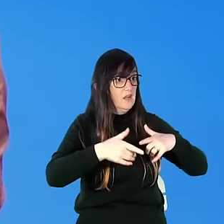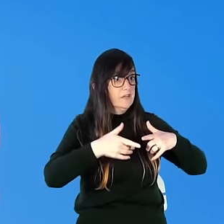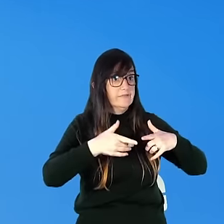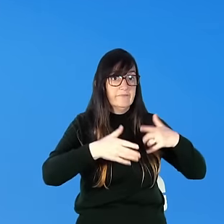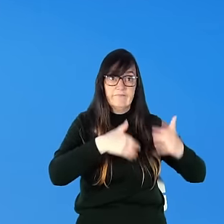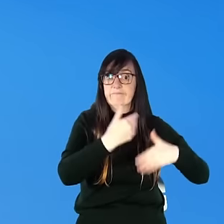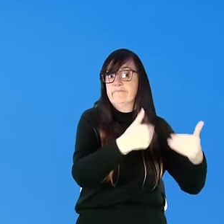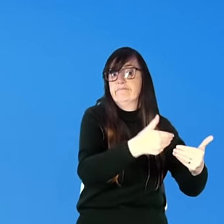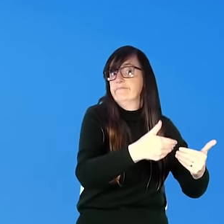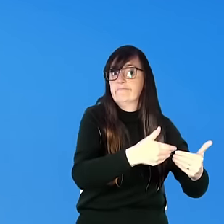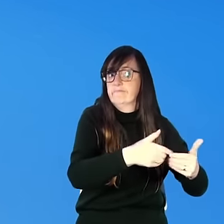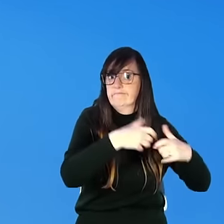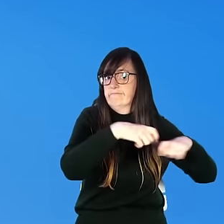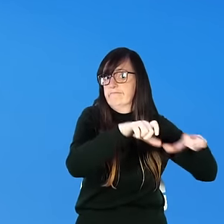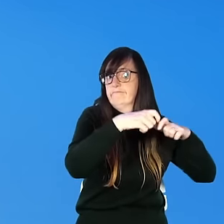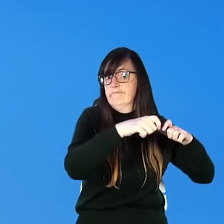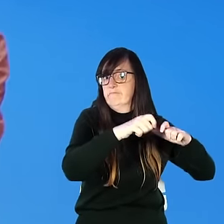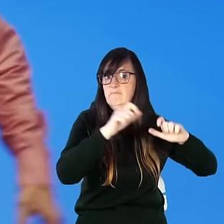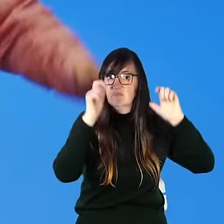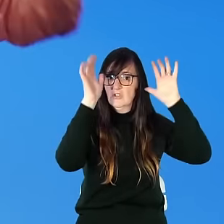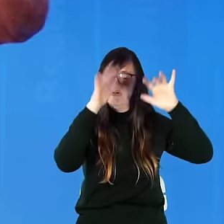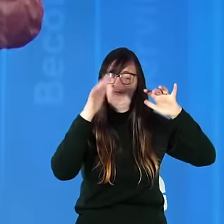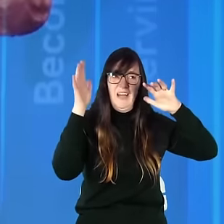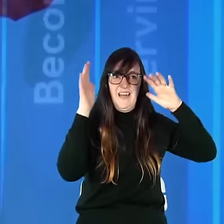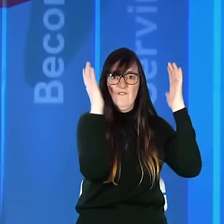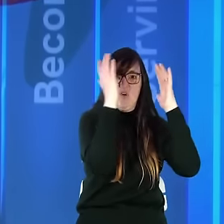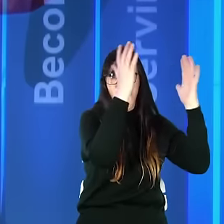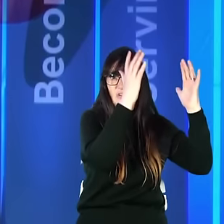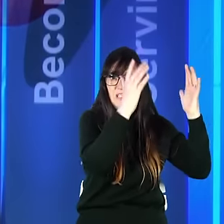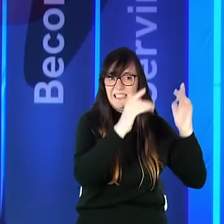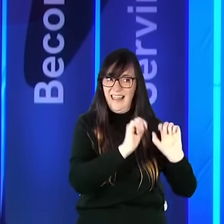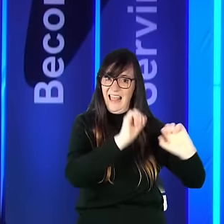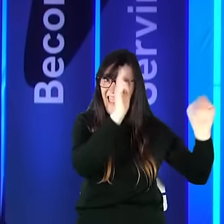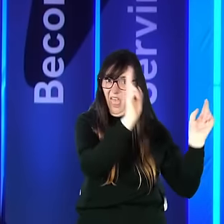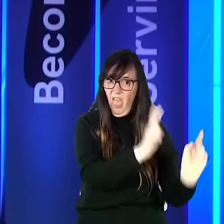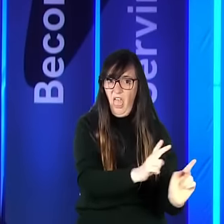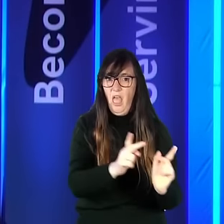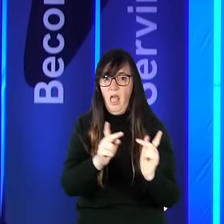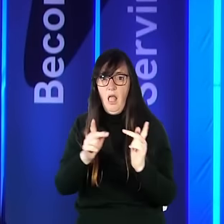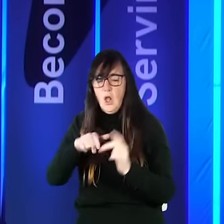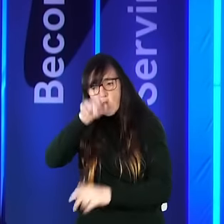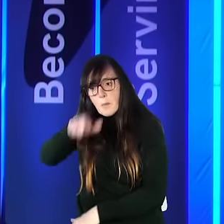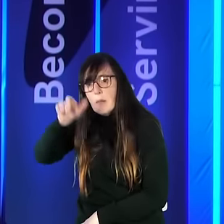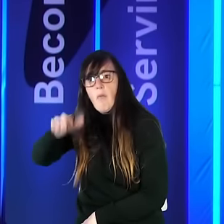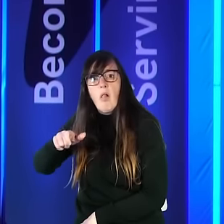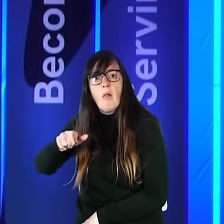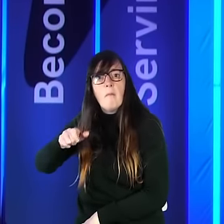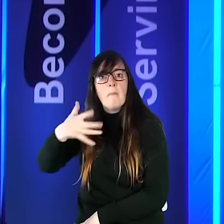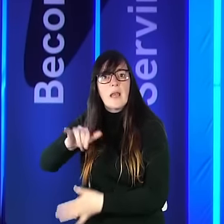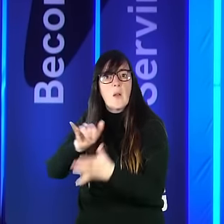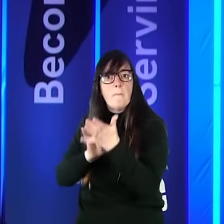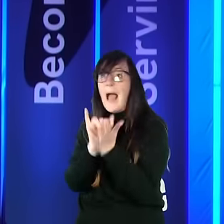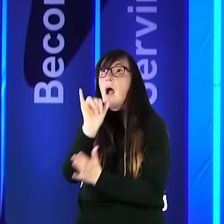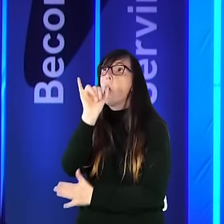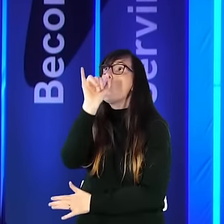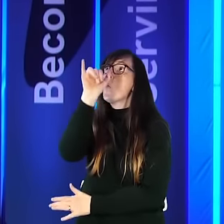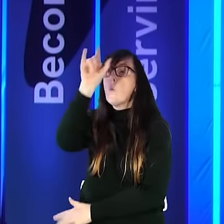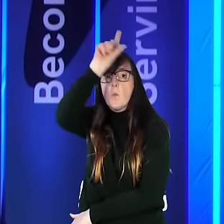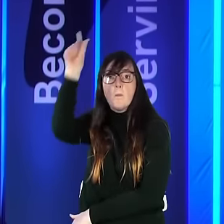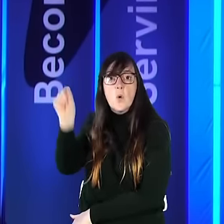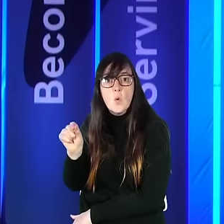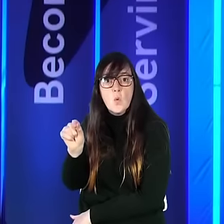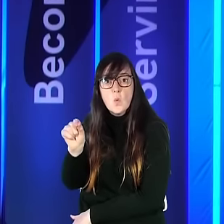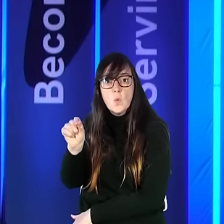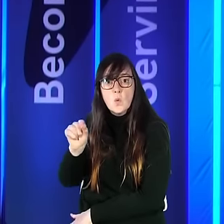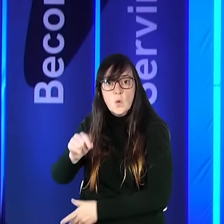the rainforests, humanity has sent rockets to the moon. Humanity has mapped the human genome and